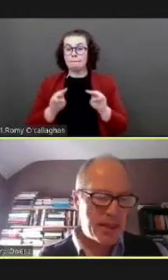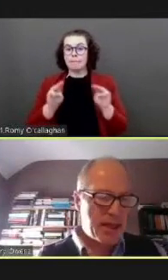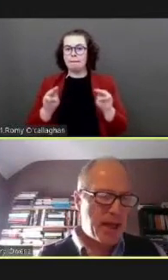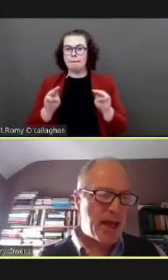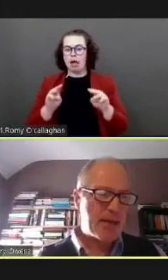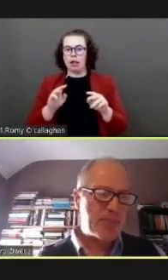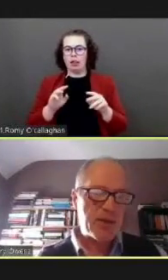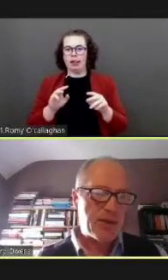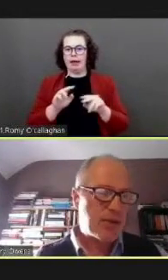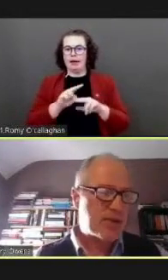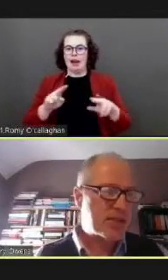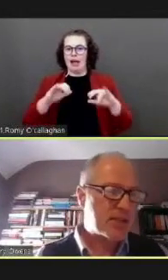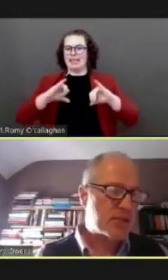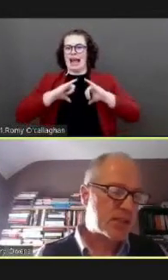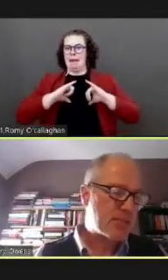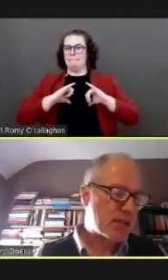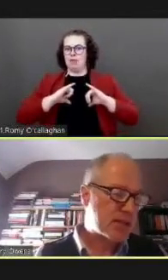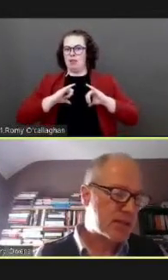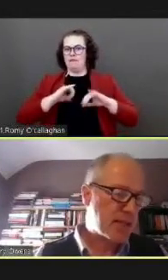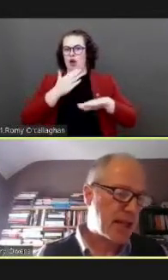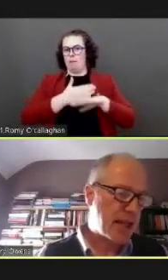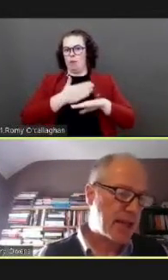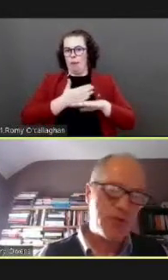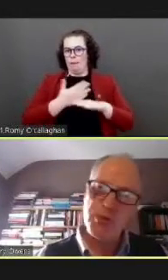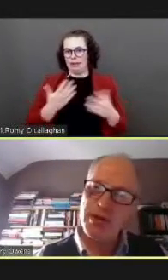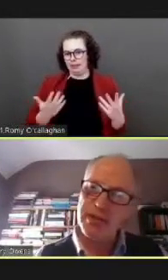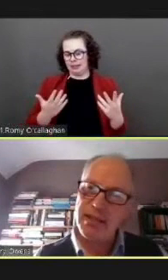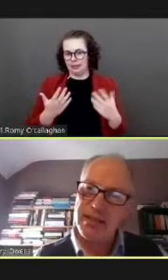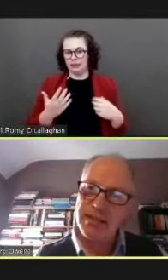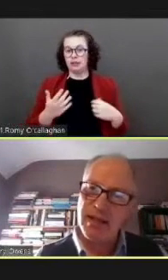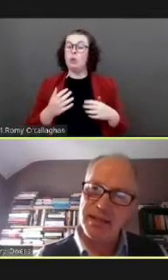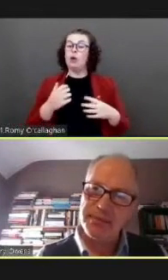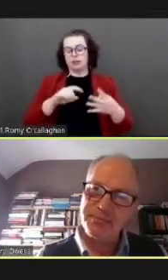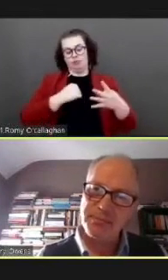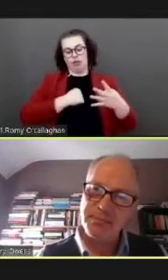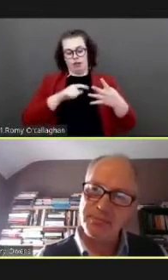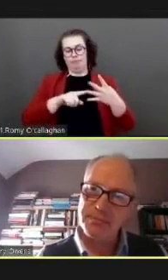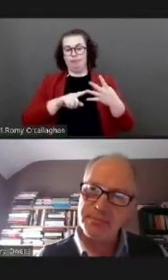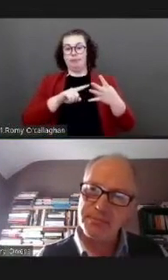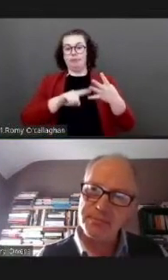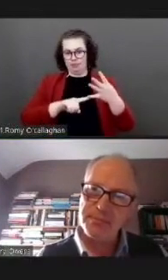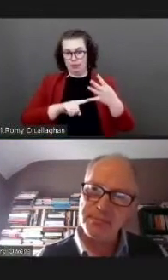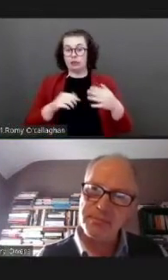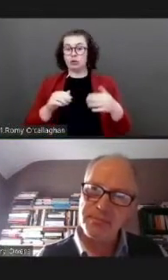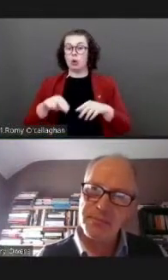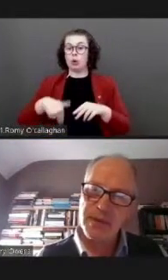employment. This is interesting because if you move on to the next slide,